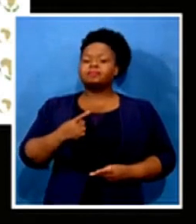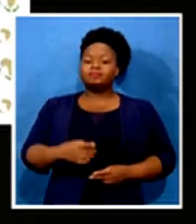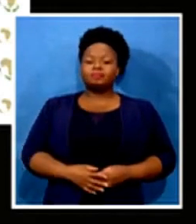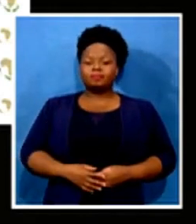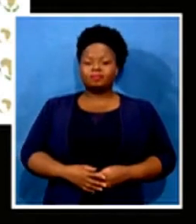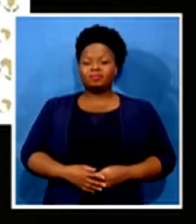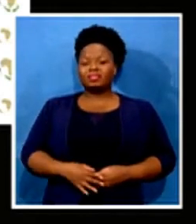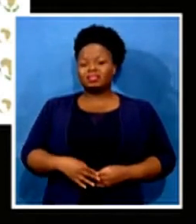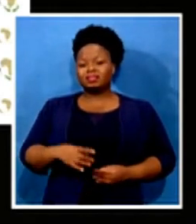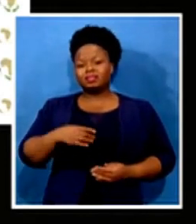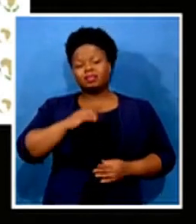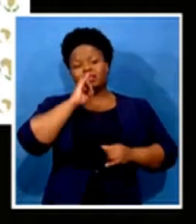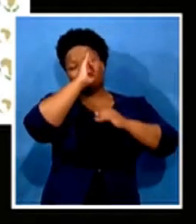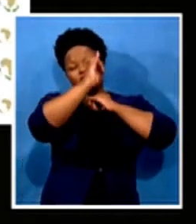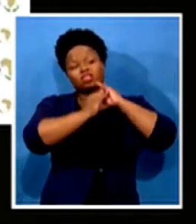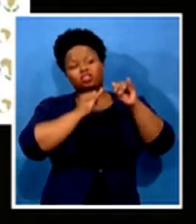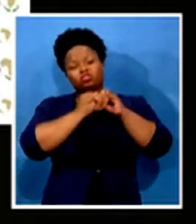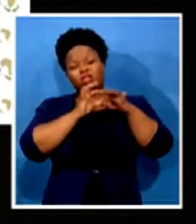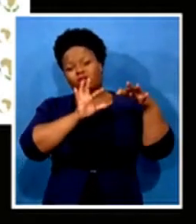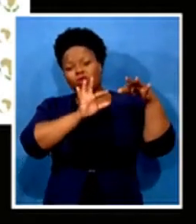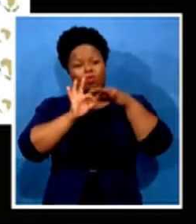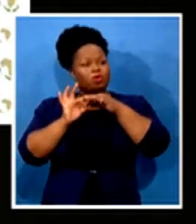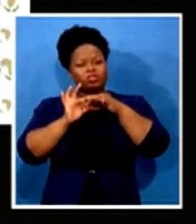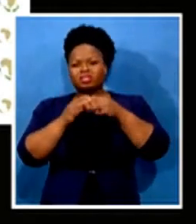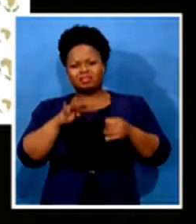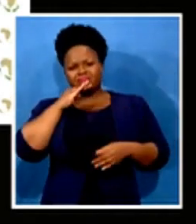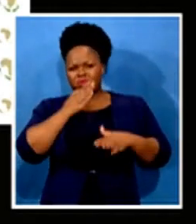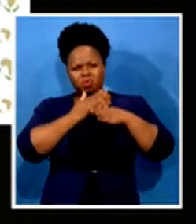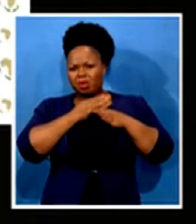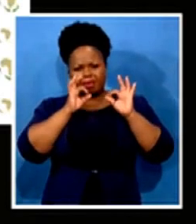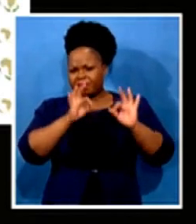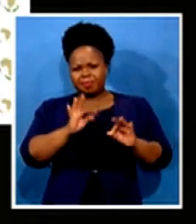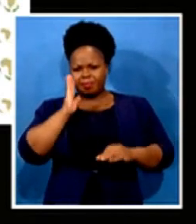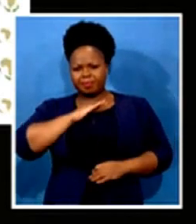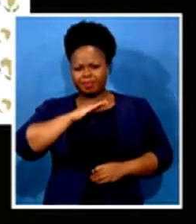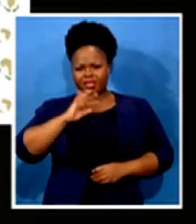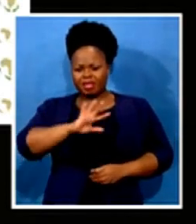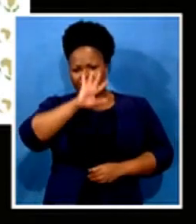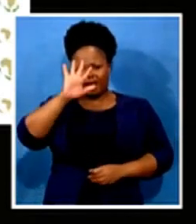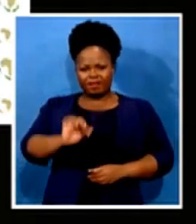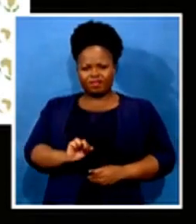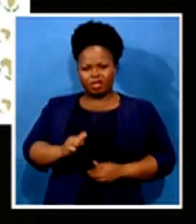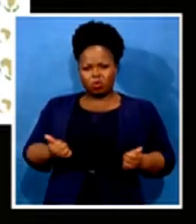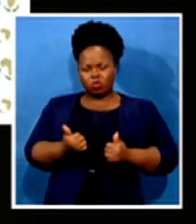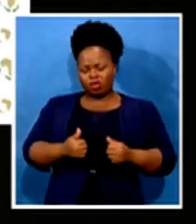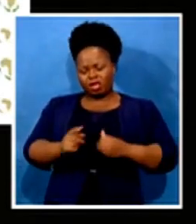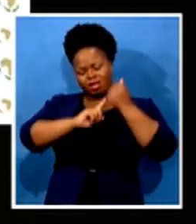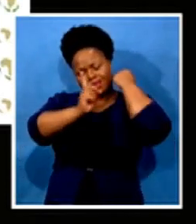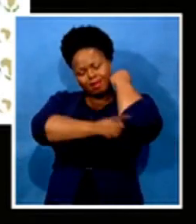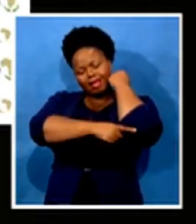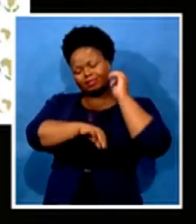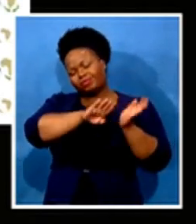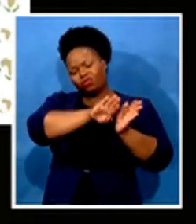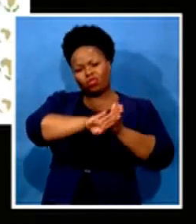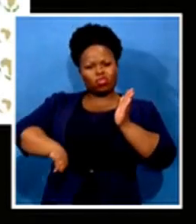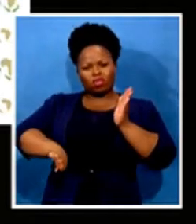not worked as desired and that Africa is already at the end of the line? And by that end of the line, I think